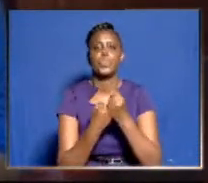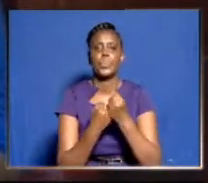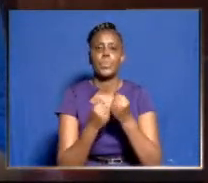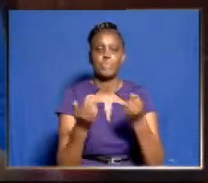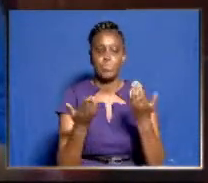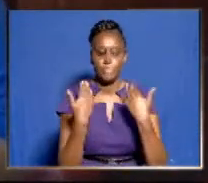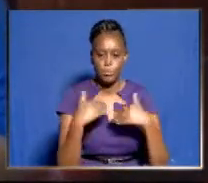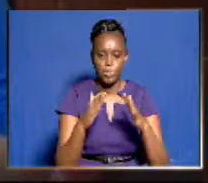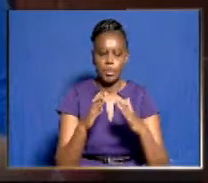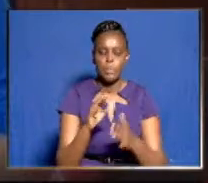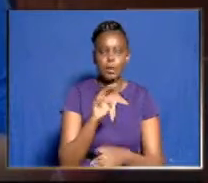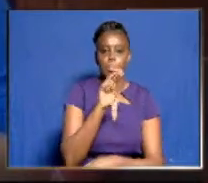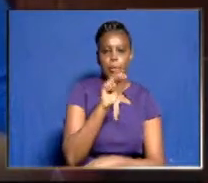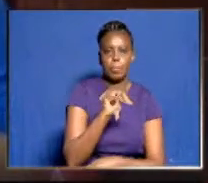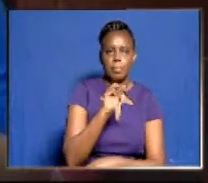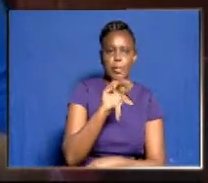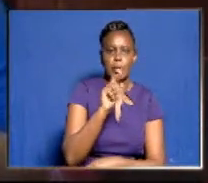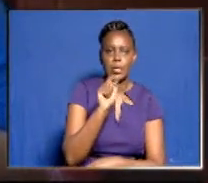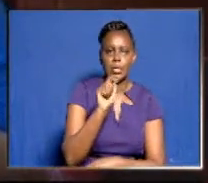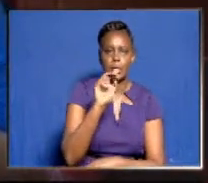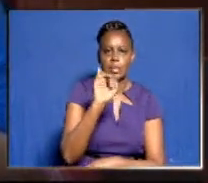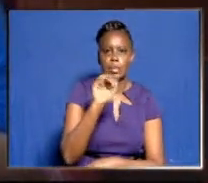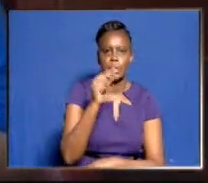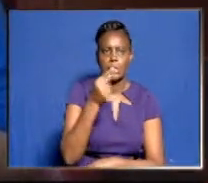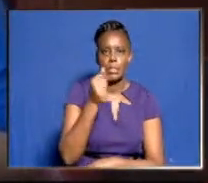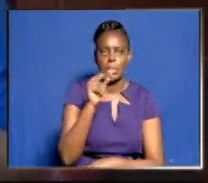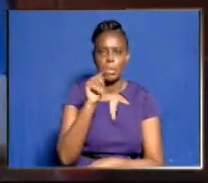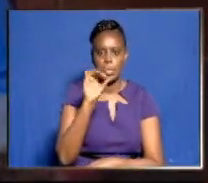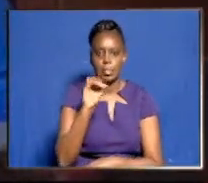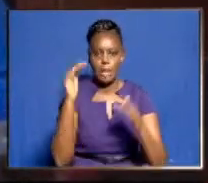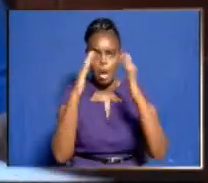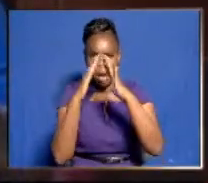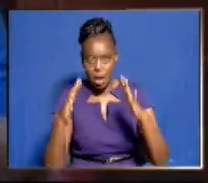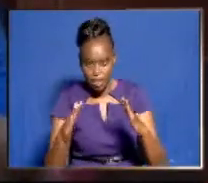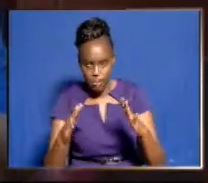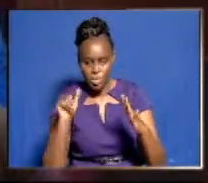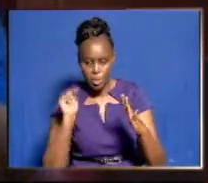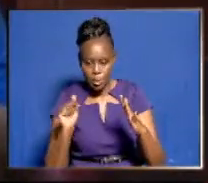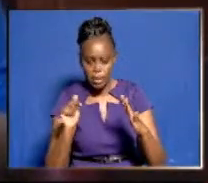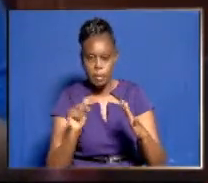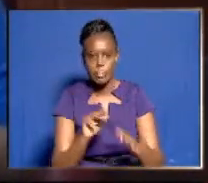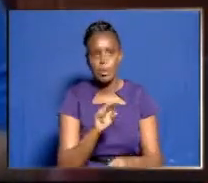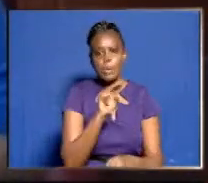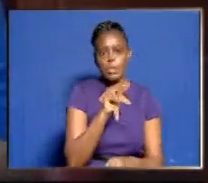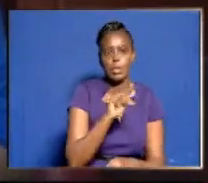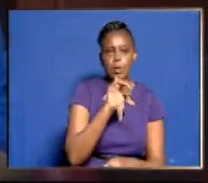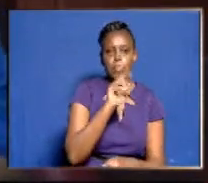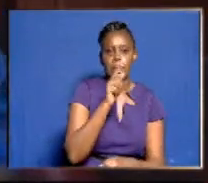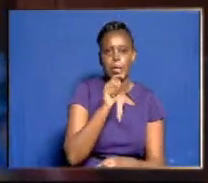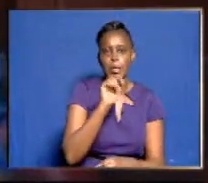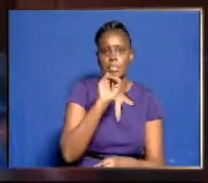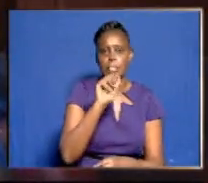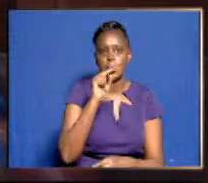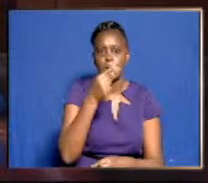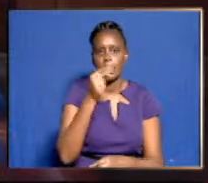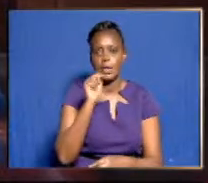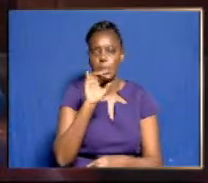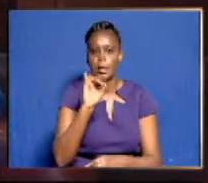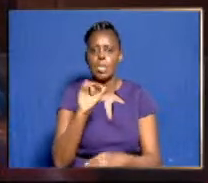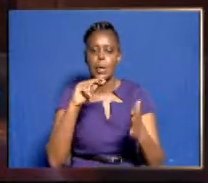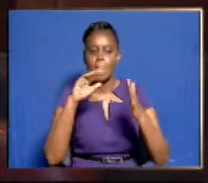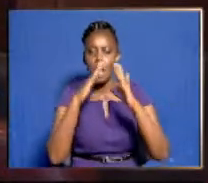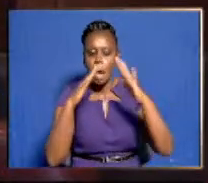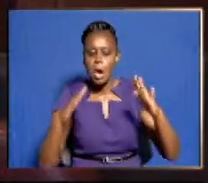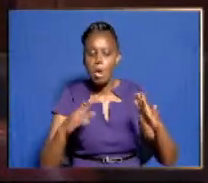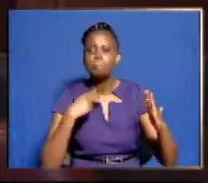completion of the Mitihani House, as the budget chair has said, because this Mitihani House has stalled for the last 35 years. And